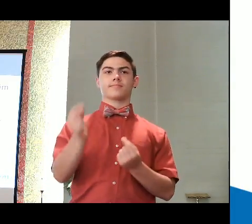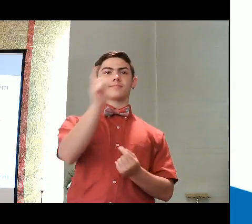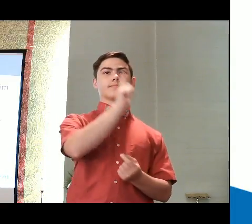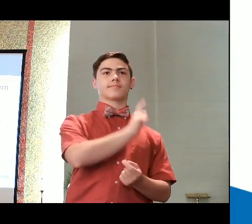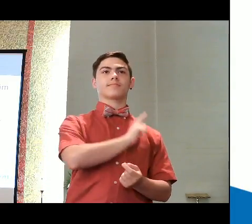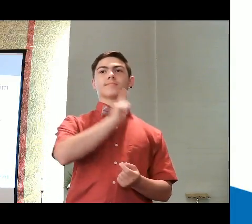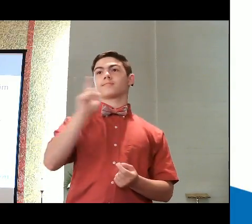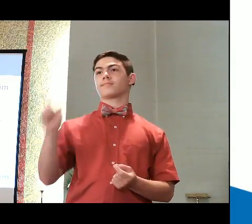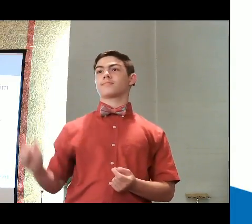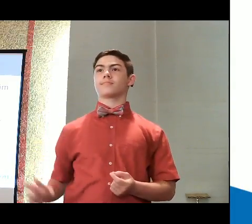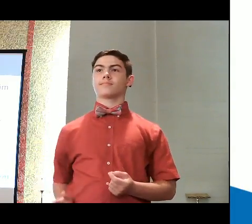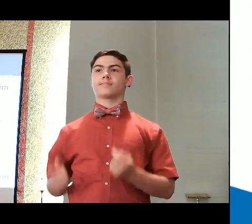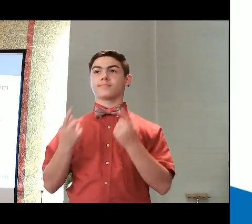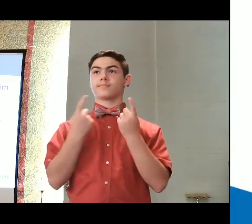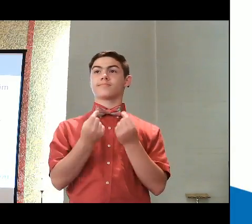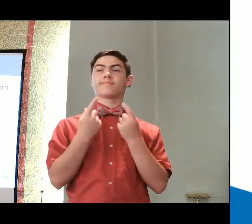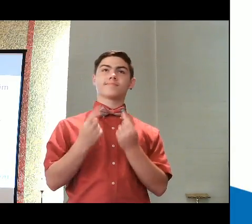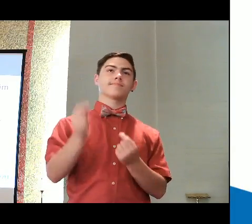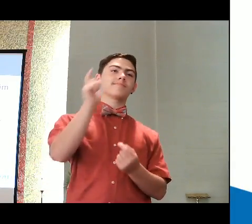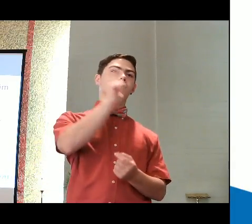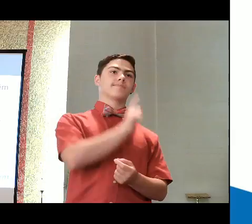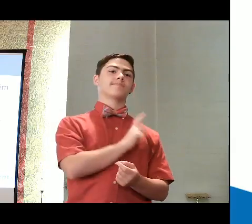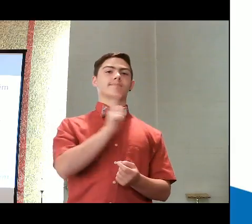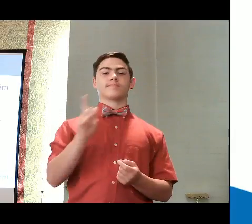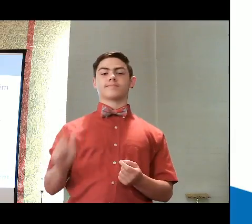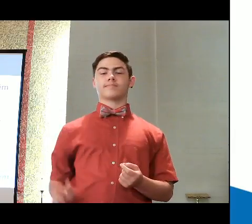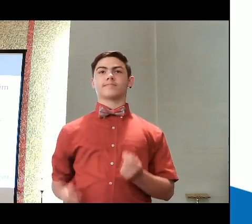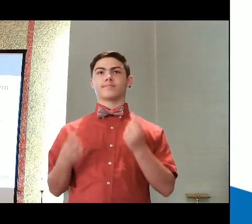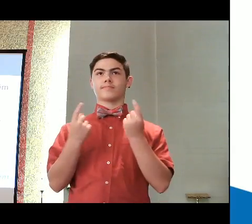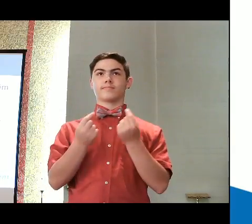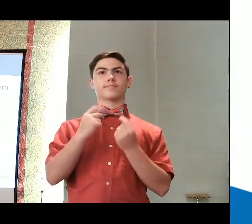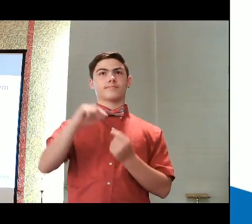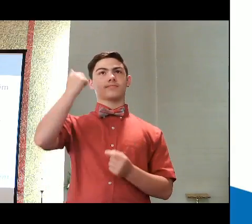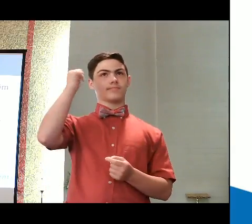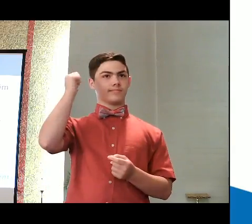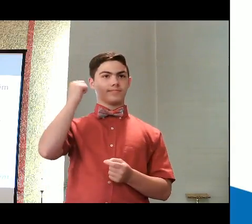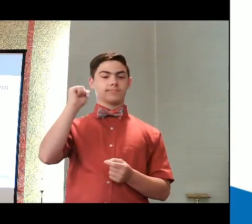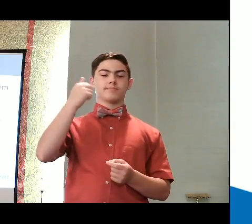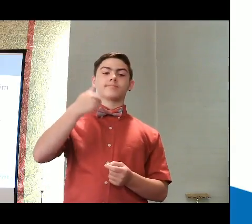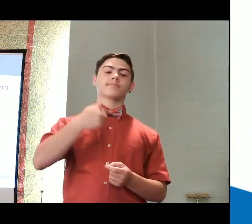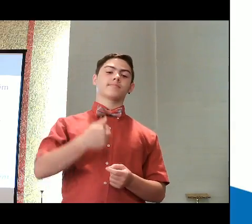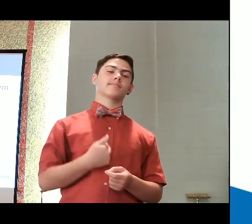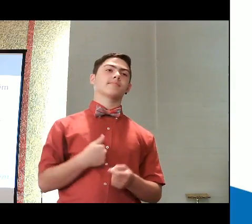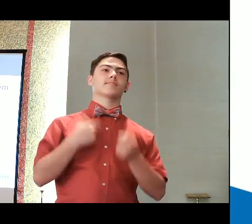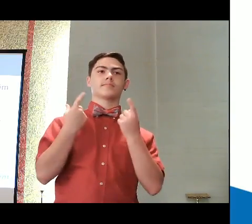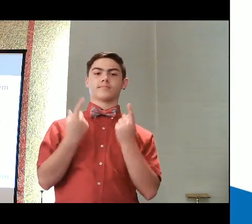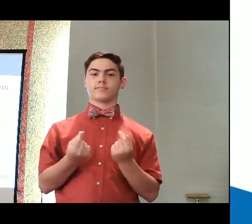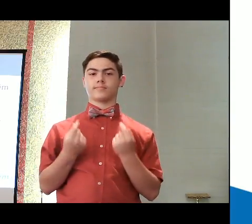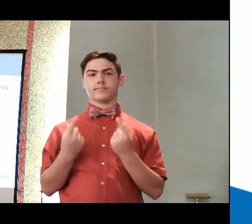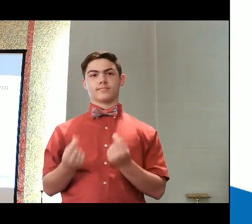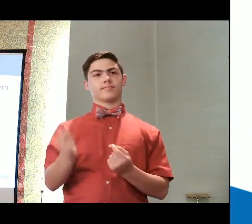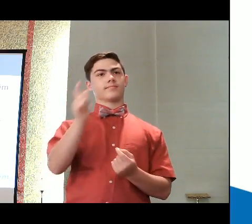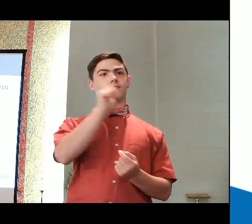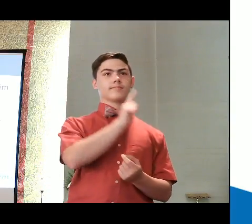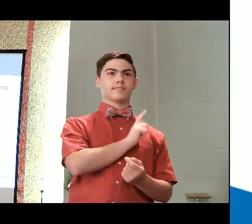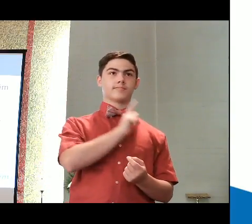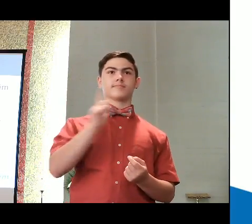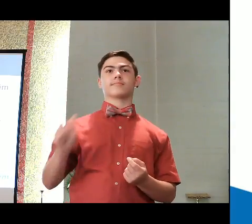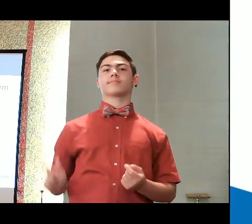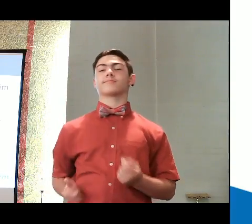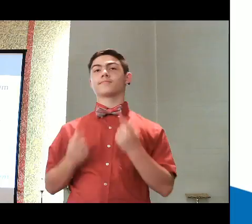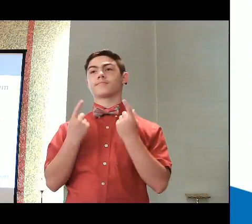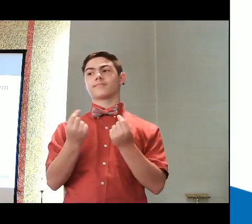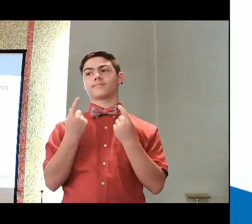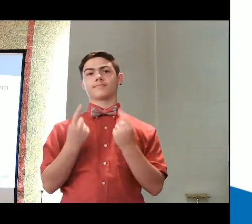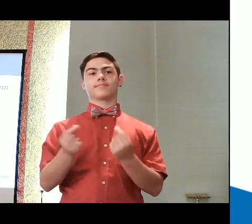So do Lord, oh do Lord, oh do remember me, my Jesus. Do Lord,